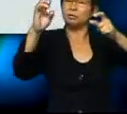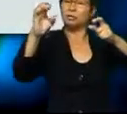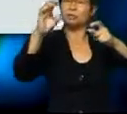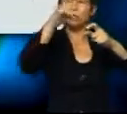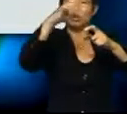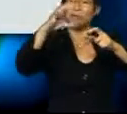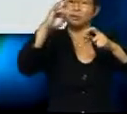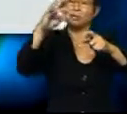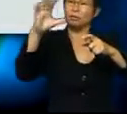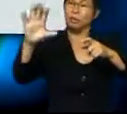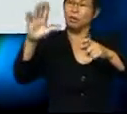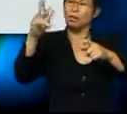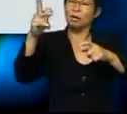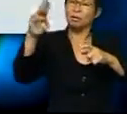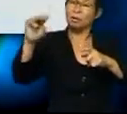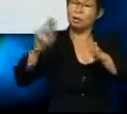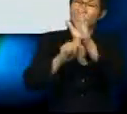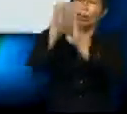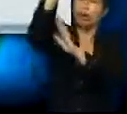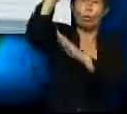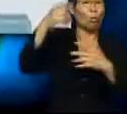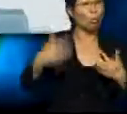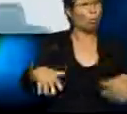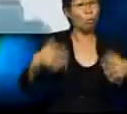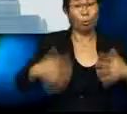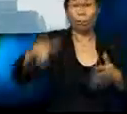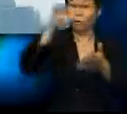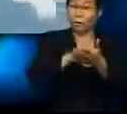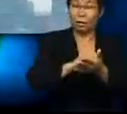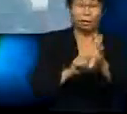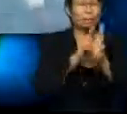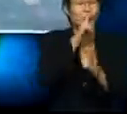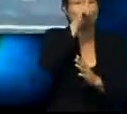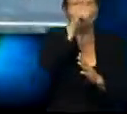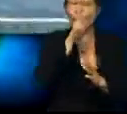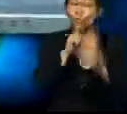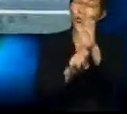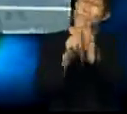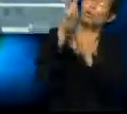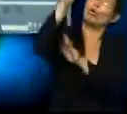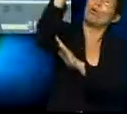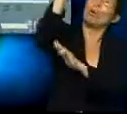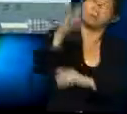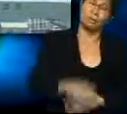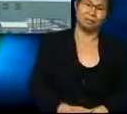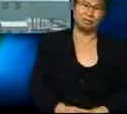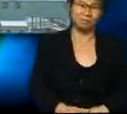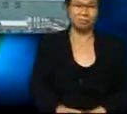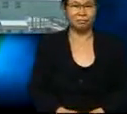175 meters high. Ooh, that is really tall.